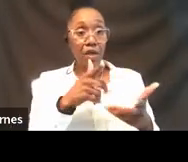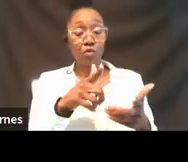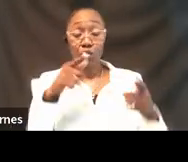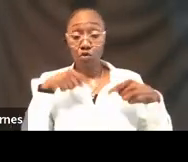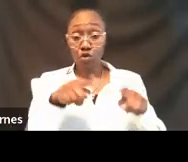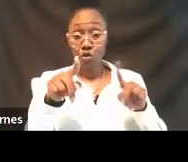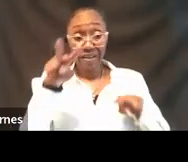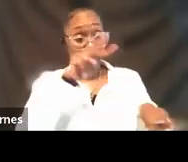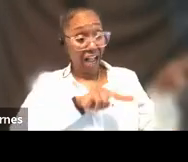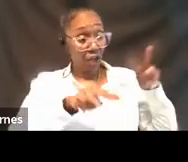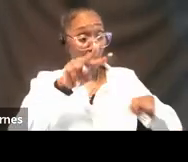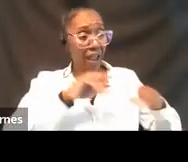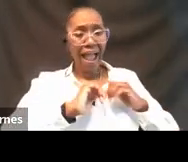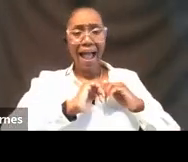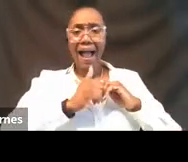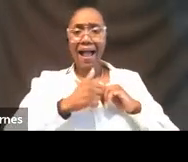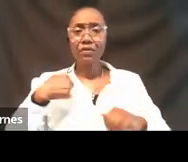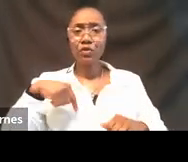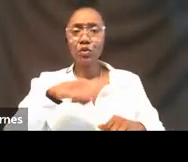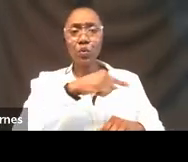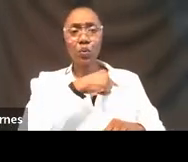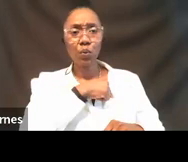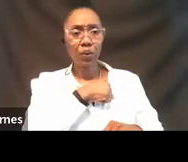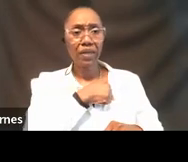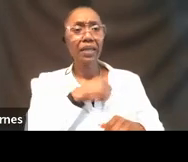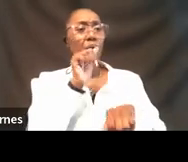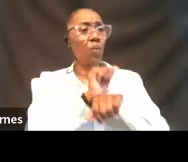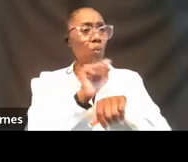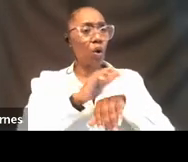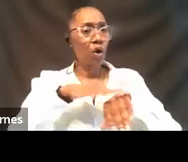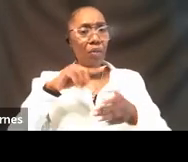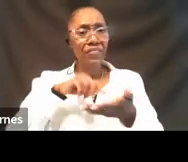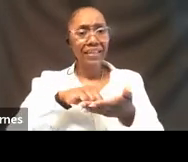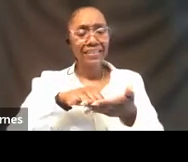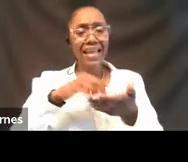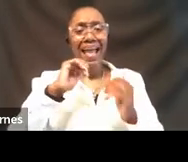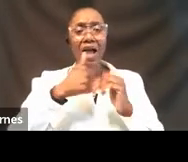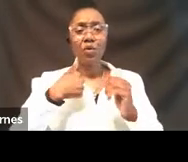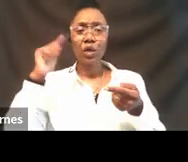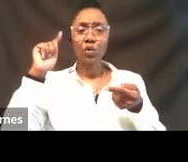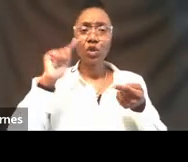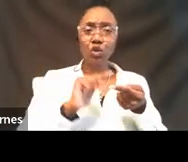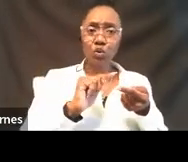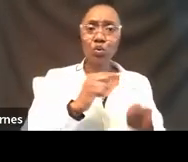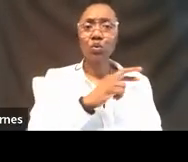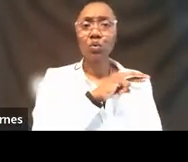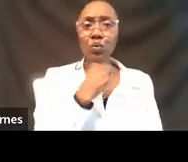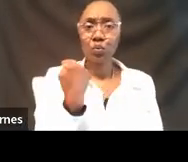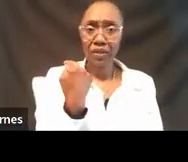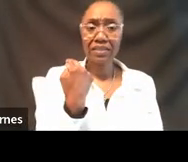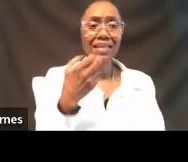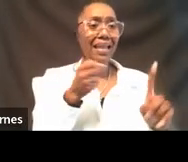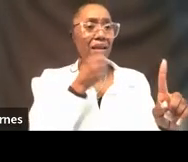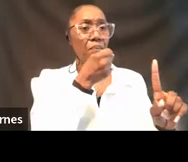about how do we circumvent this or how do we mitigate the risk from having poverty impact the evaluation process.